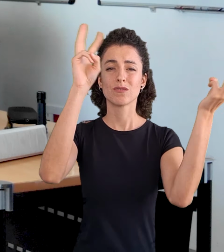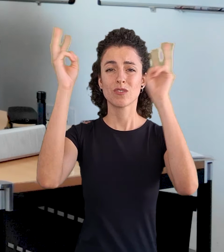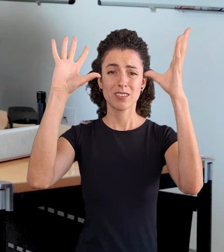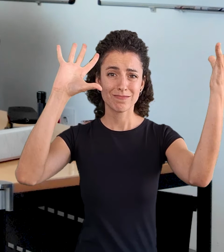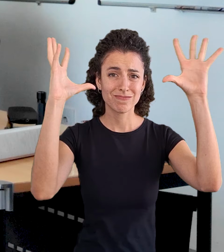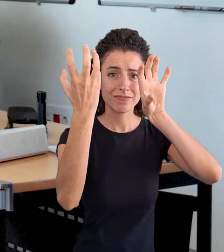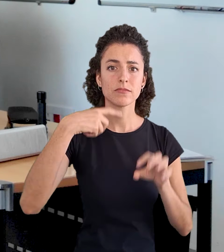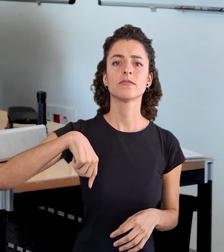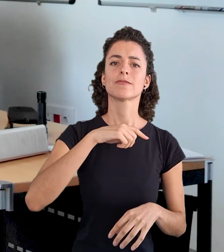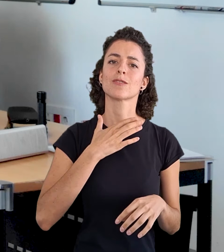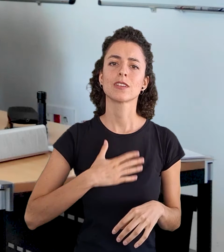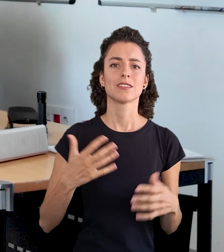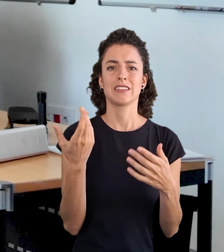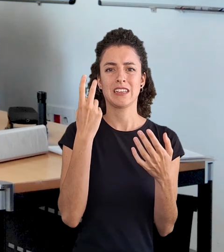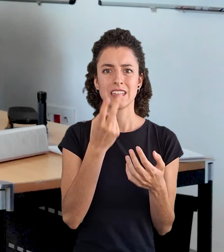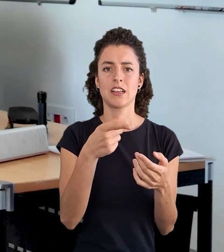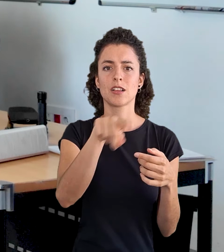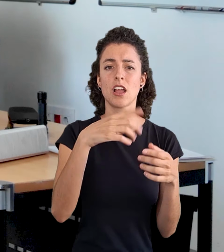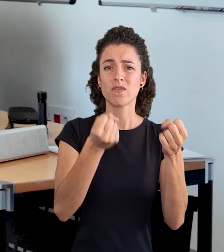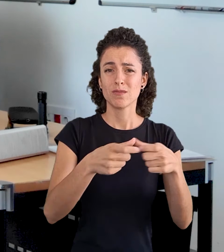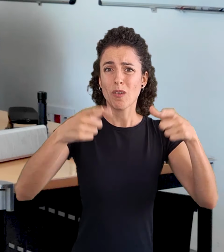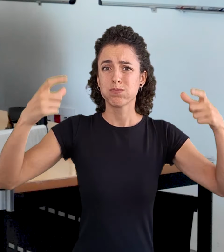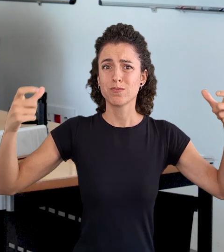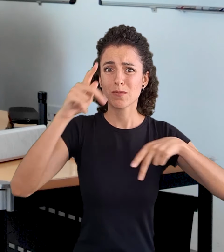geopolitical circumstances.